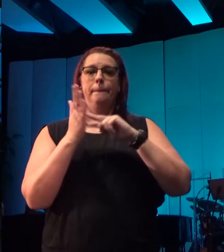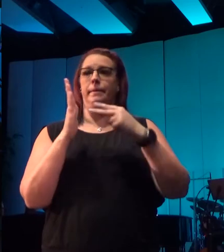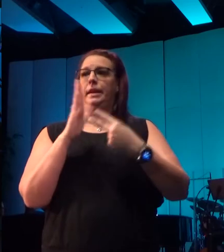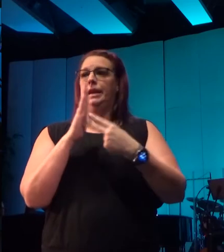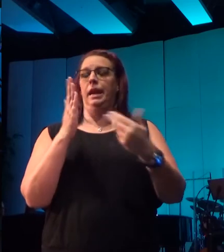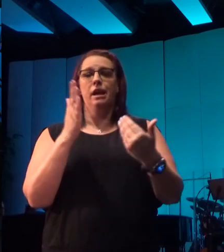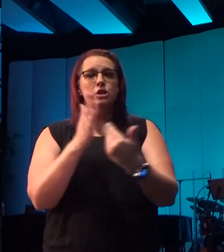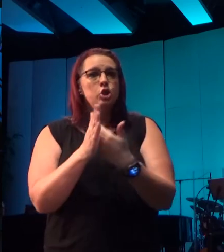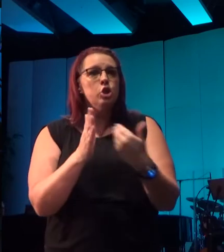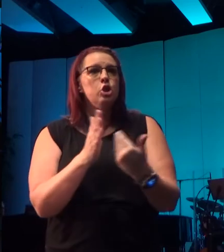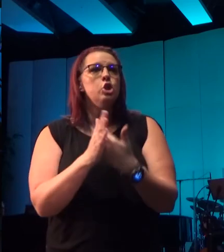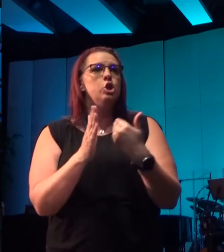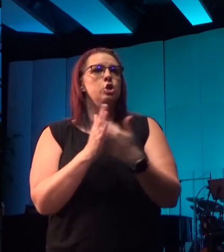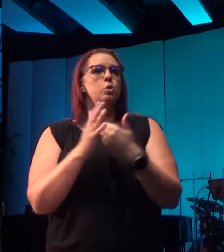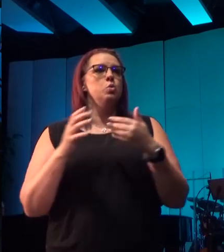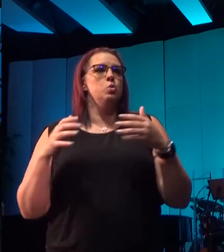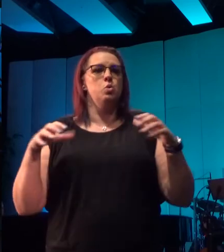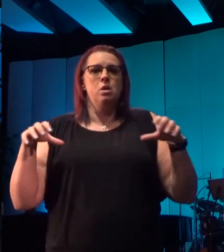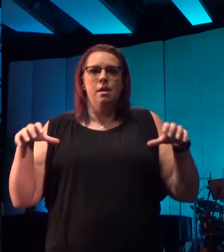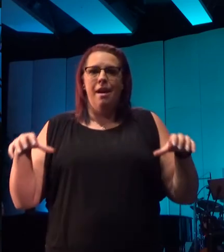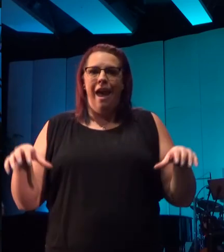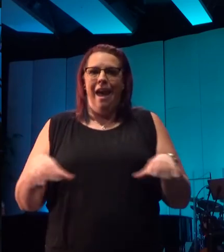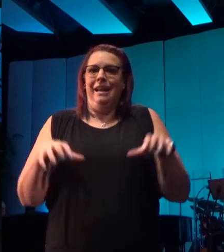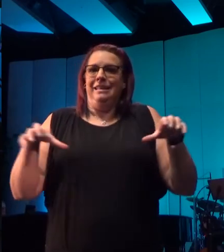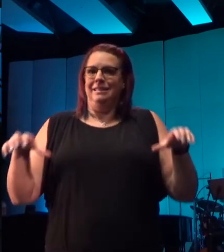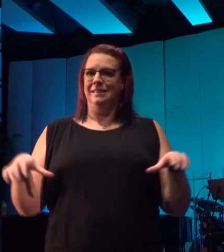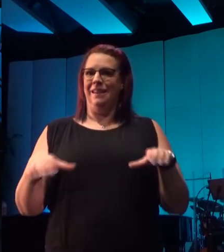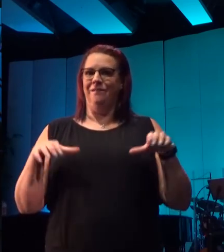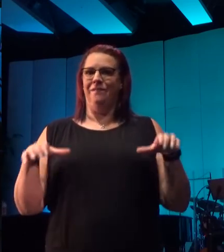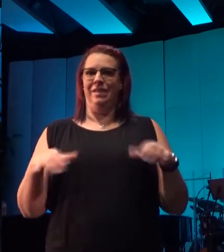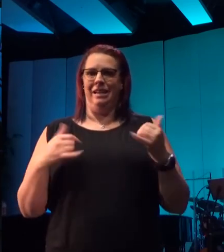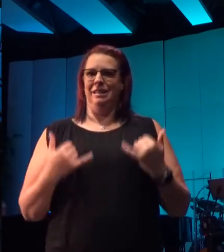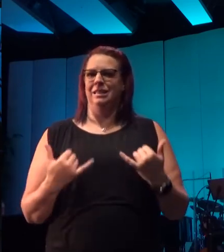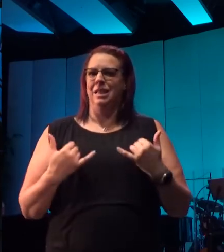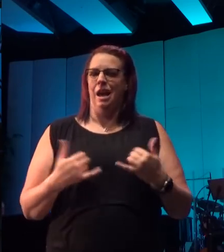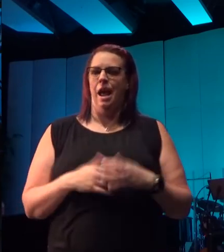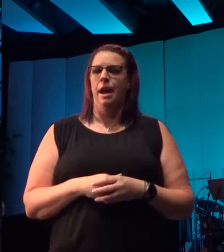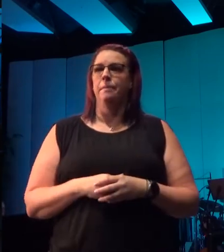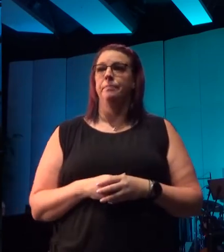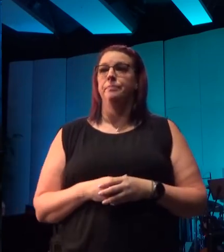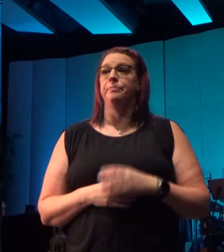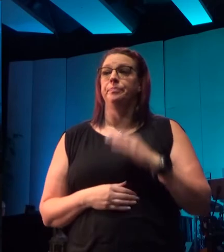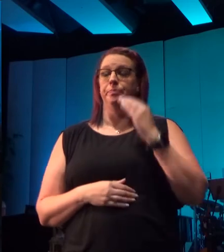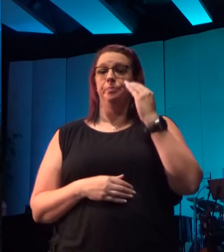activity in us this day. You know, a child,